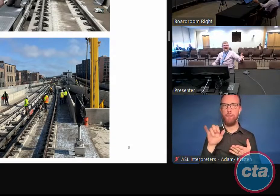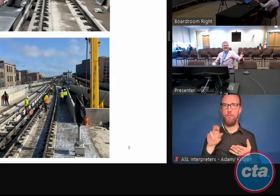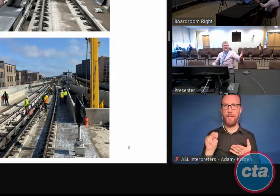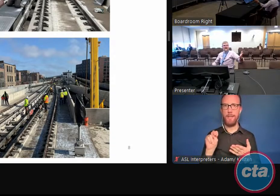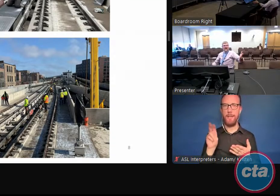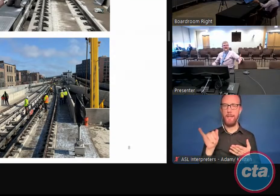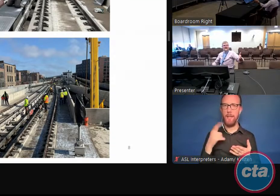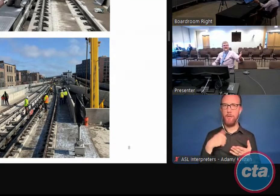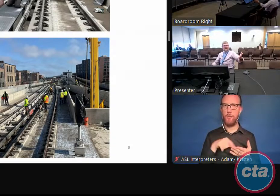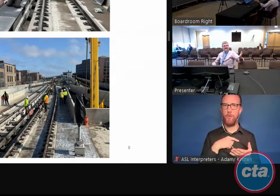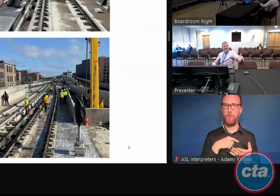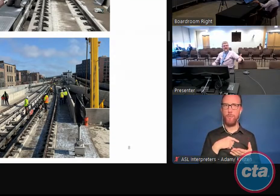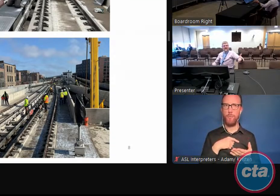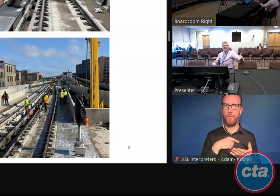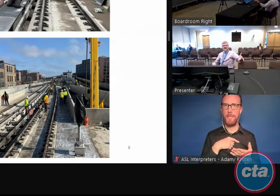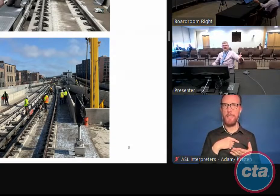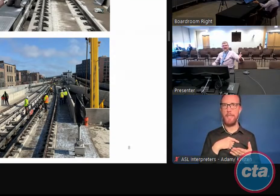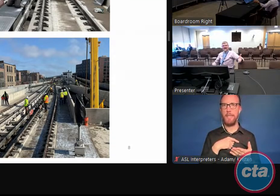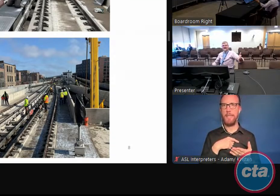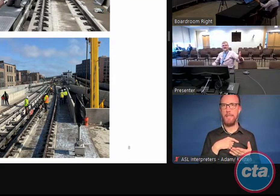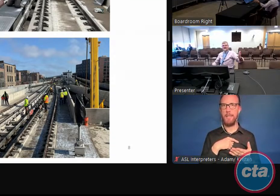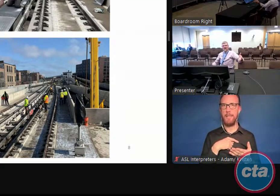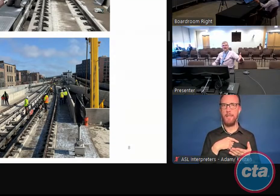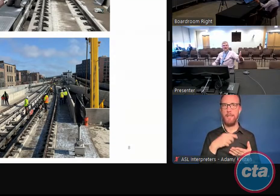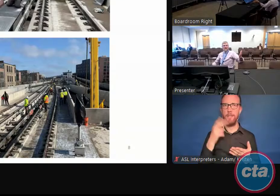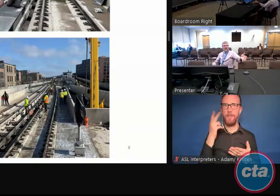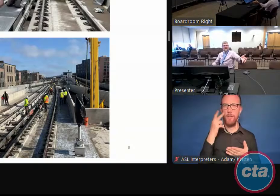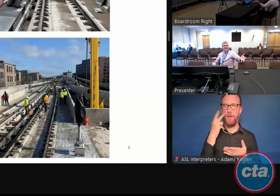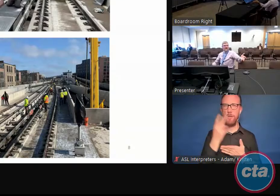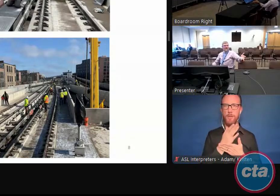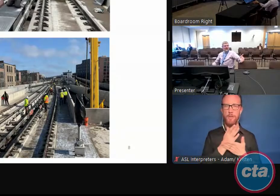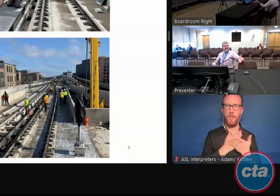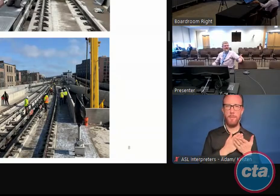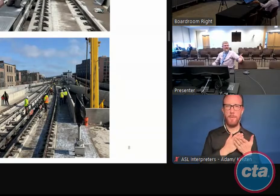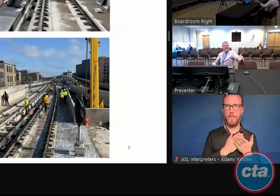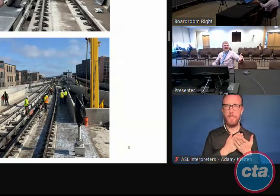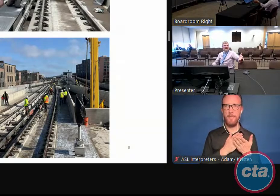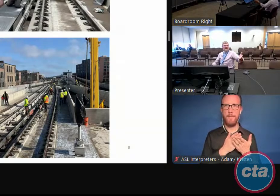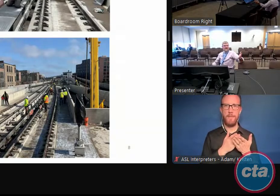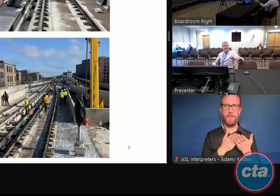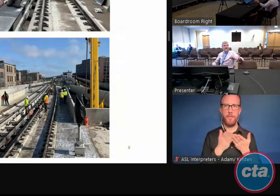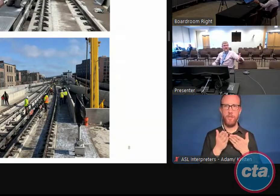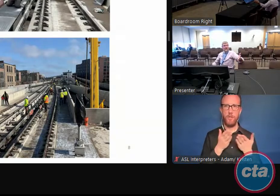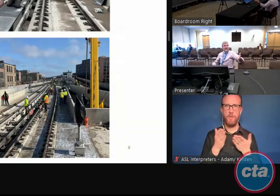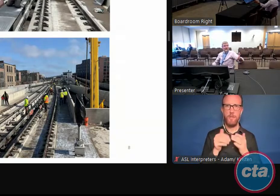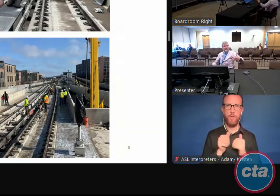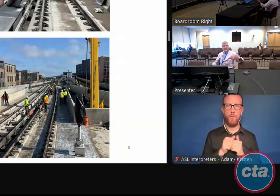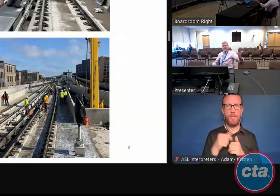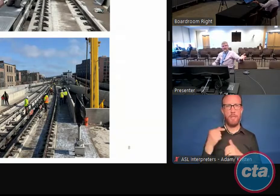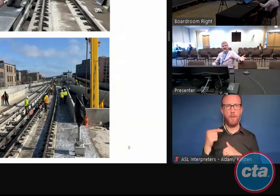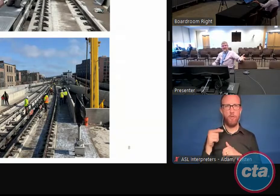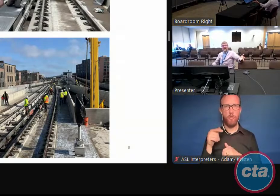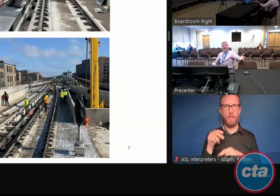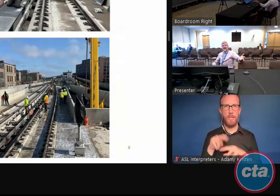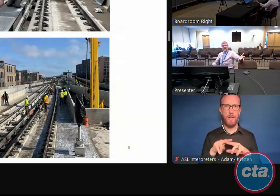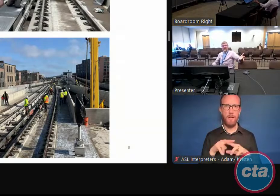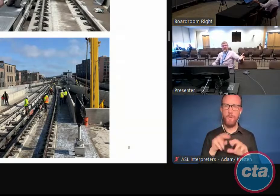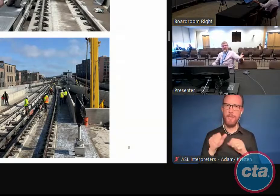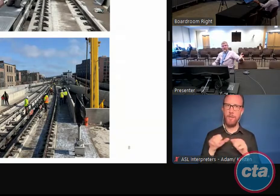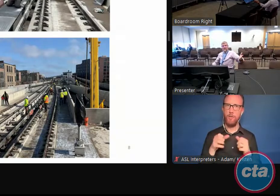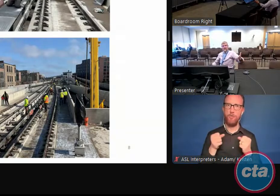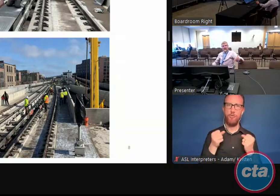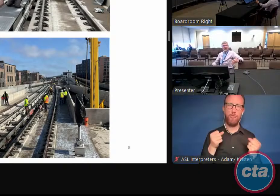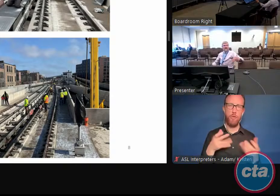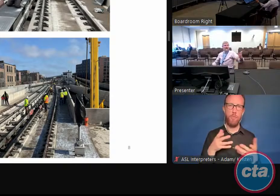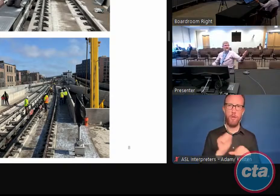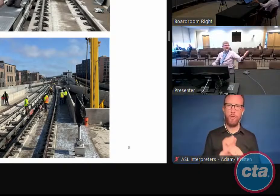we had redundancy of service with the Green Line so close for so much, which allowed us to do service plan there, able to